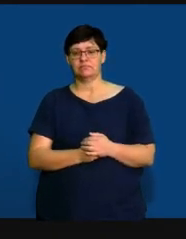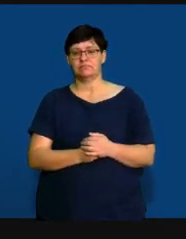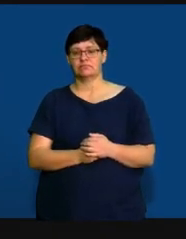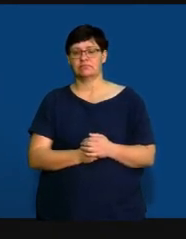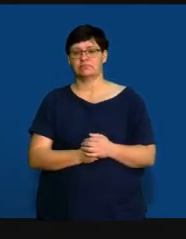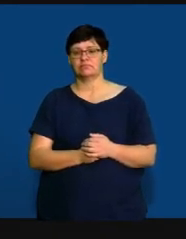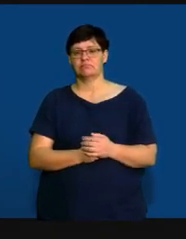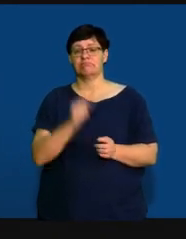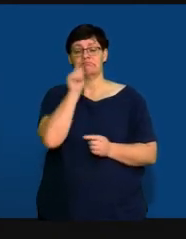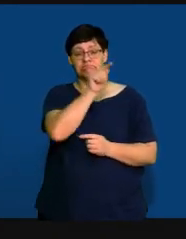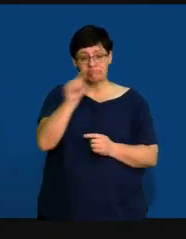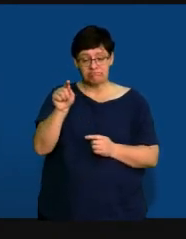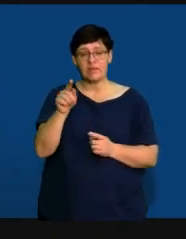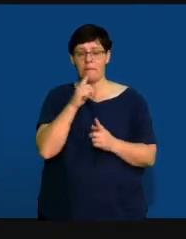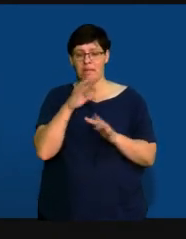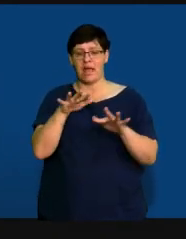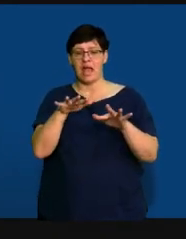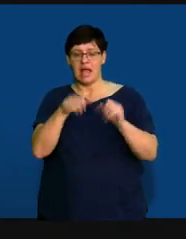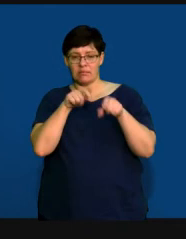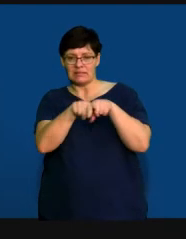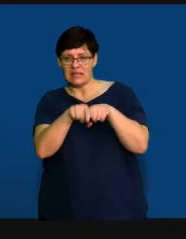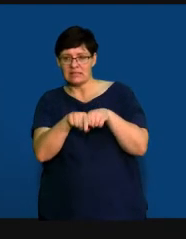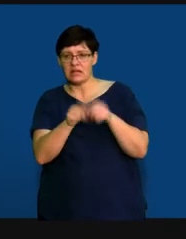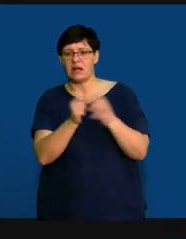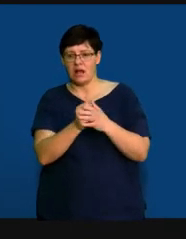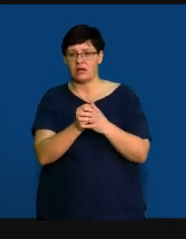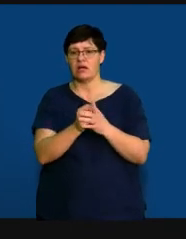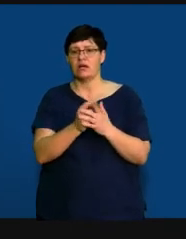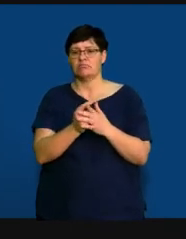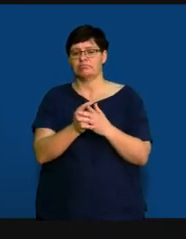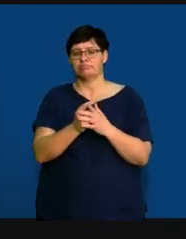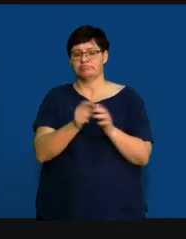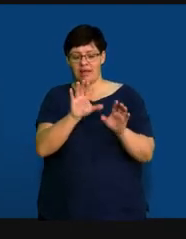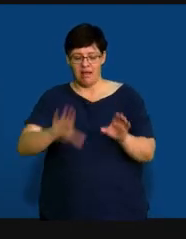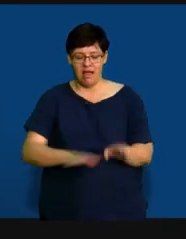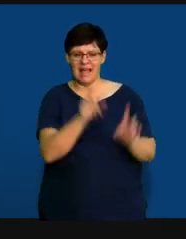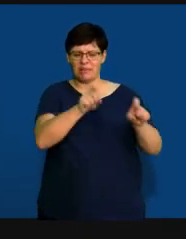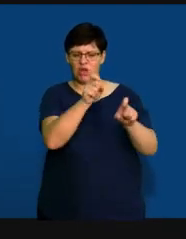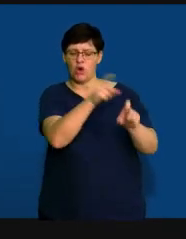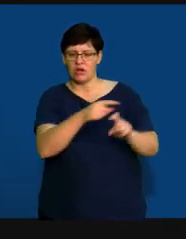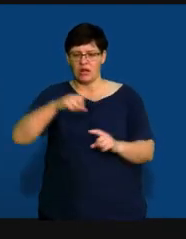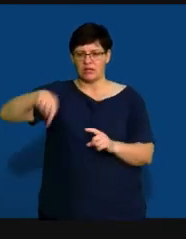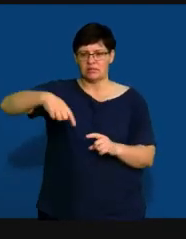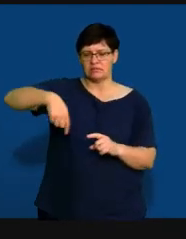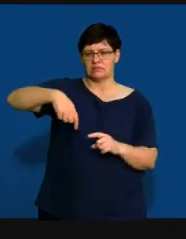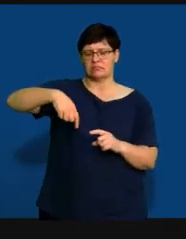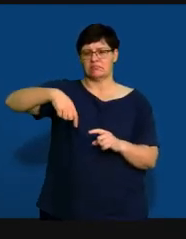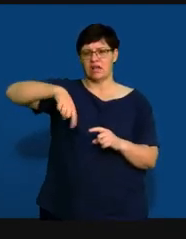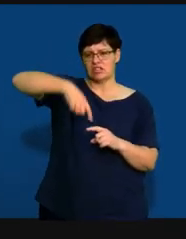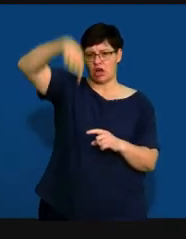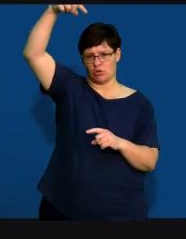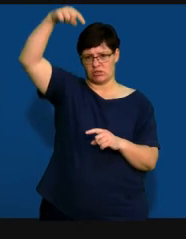the following topics are being examined. Mid-latitude cyclones, tropical cyclones, and remember,